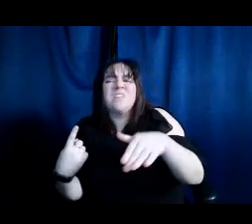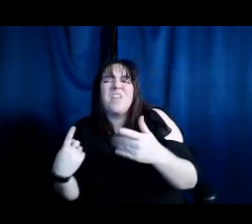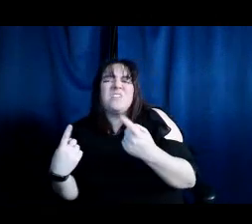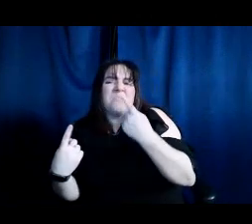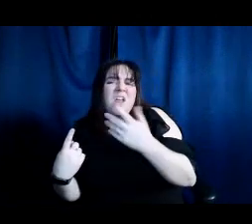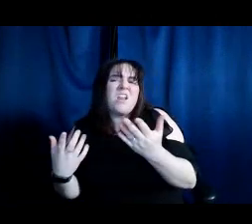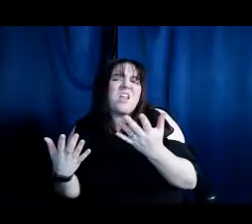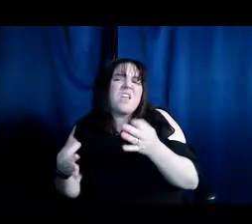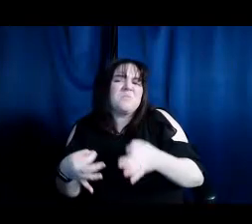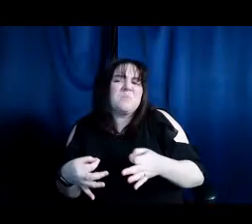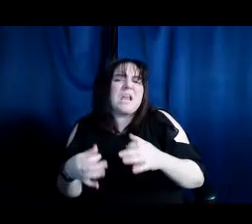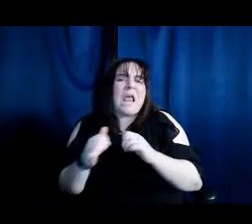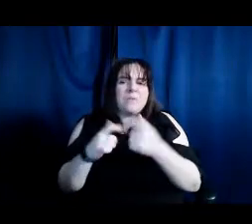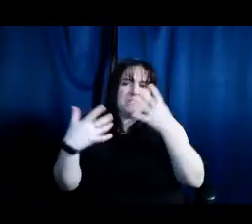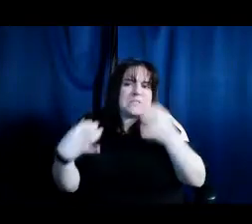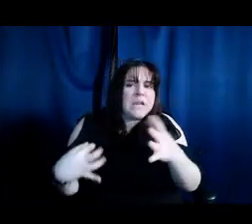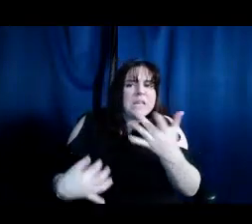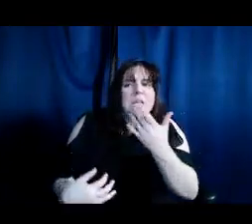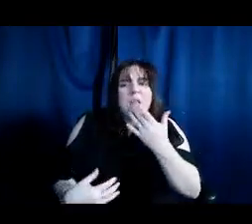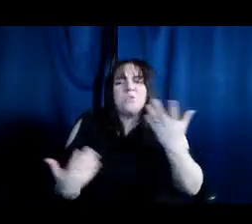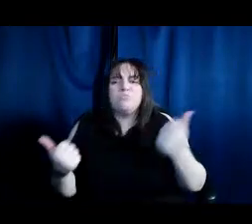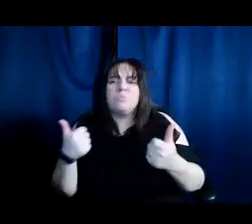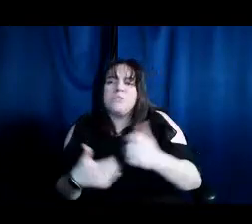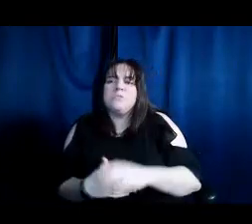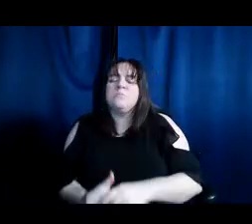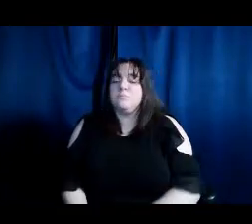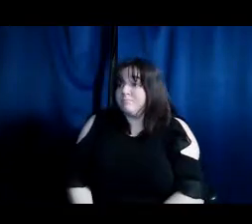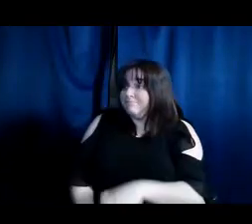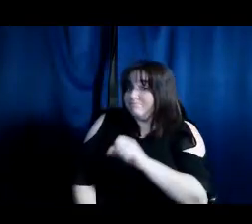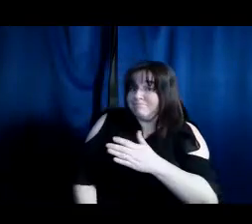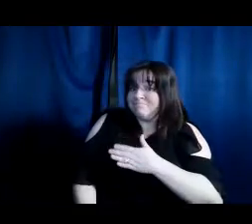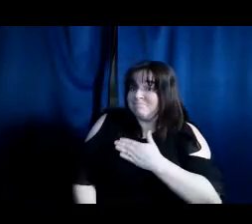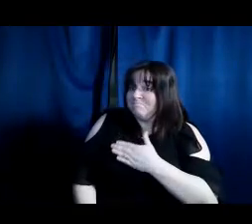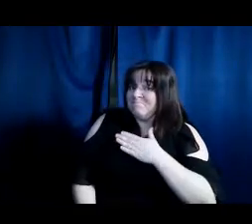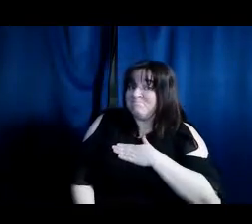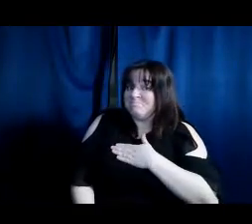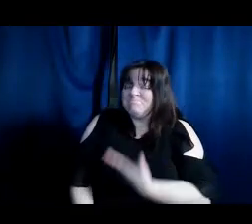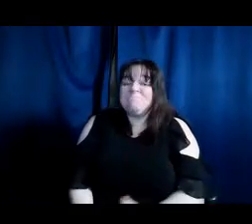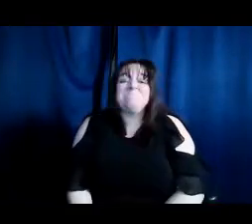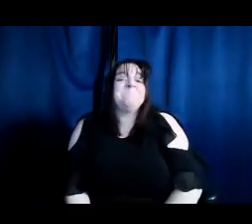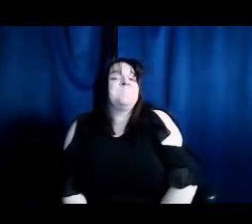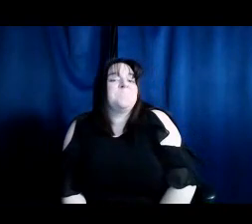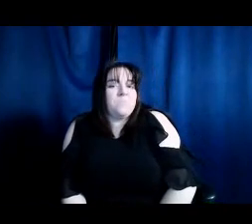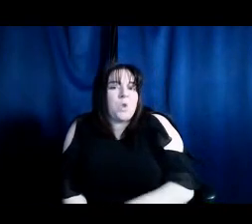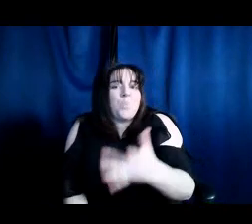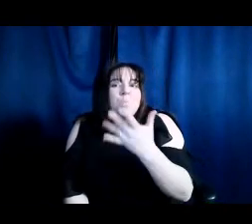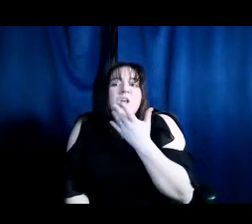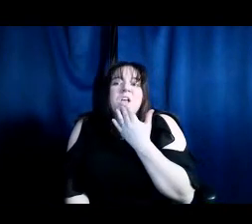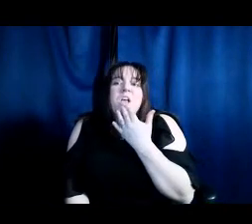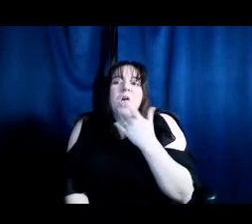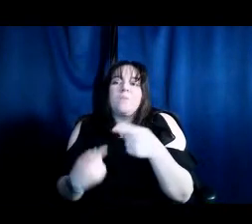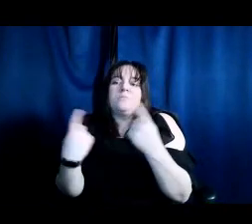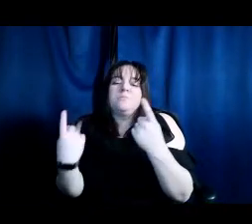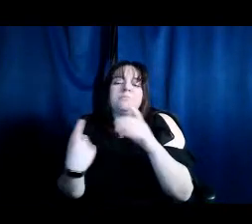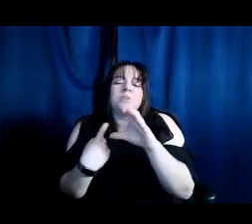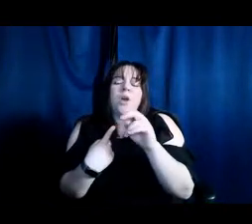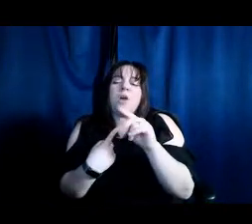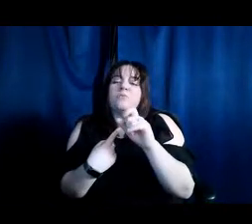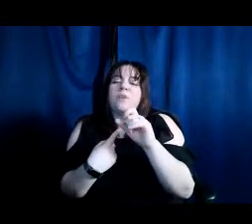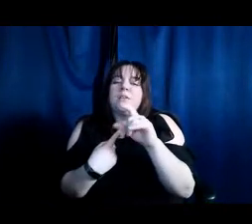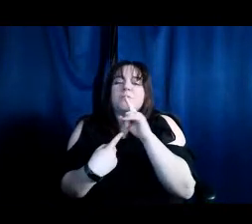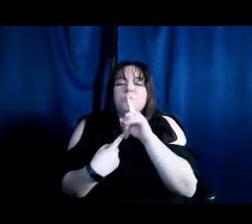was determined? I'd be happy to. Color contrast is a ratio of the luminance, or the amount